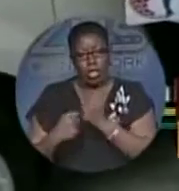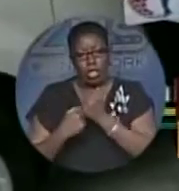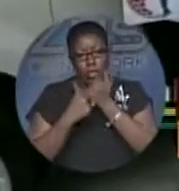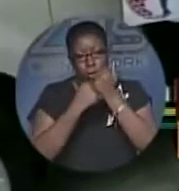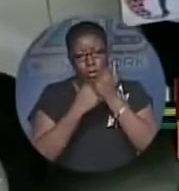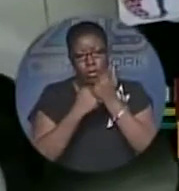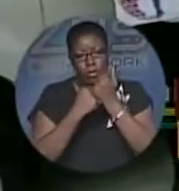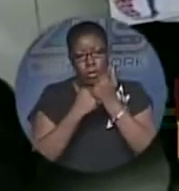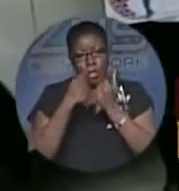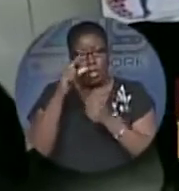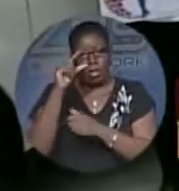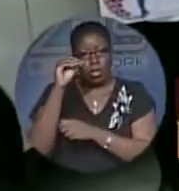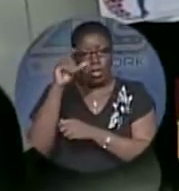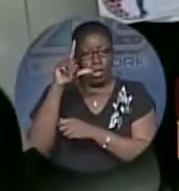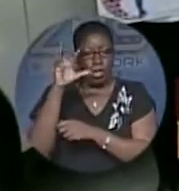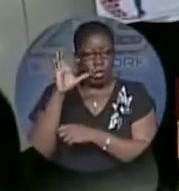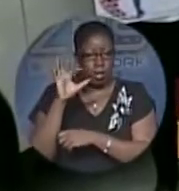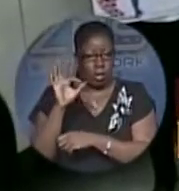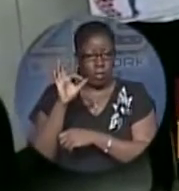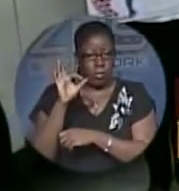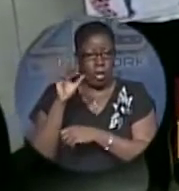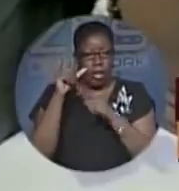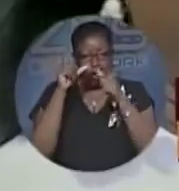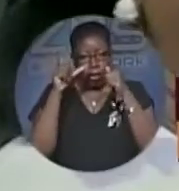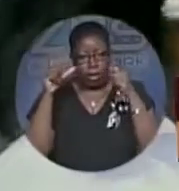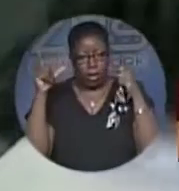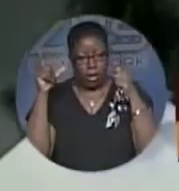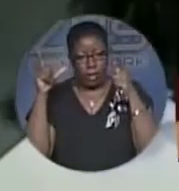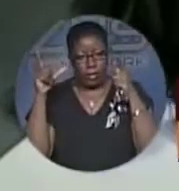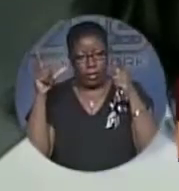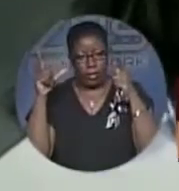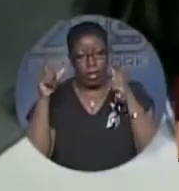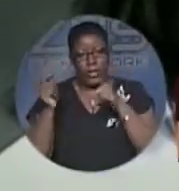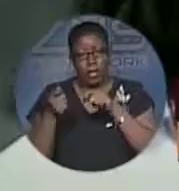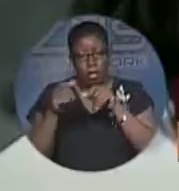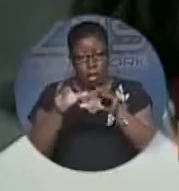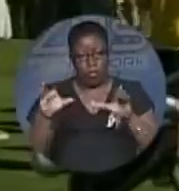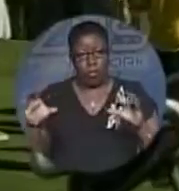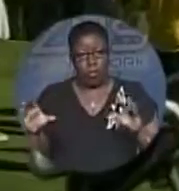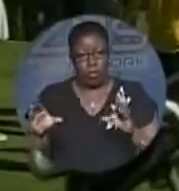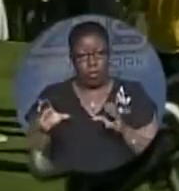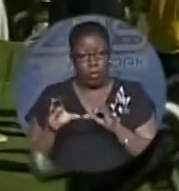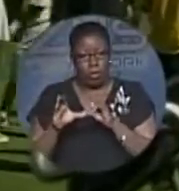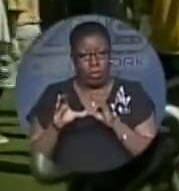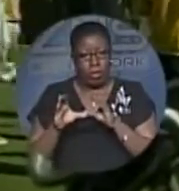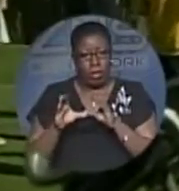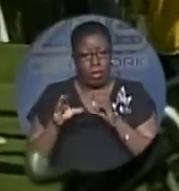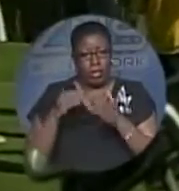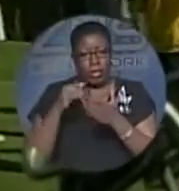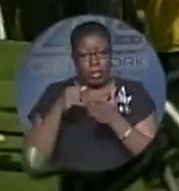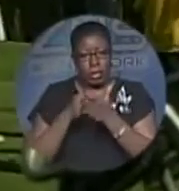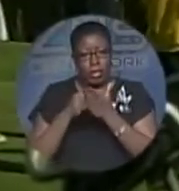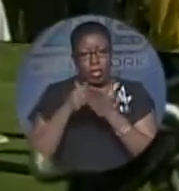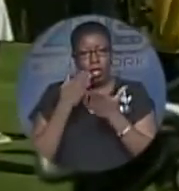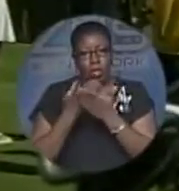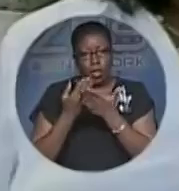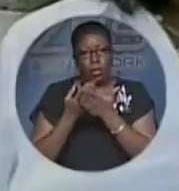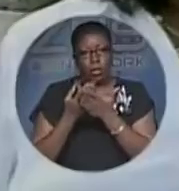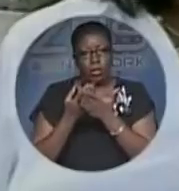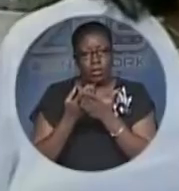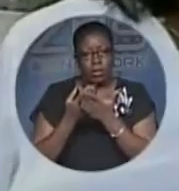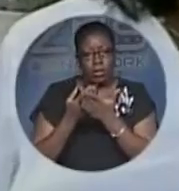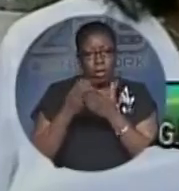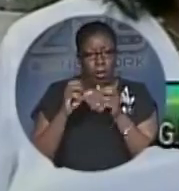golf classic at the Grand Lucayan Reef Golf Course. President of the club, Ann Bain, says it's a worthy cause. Currently, we give